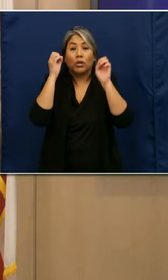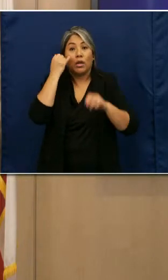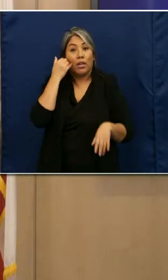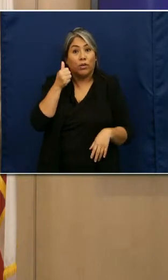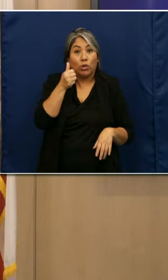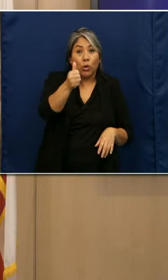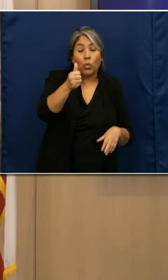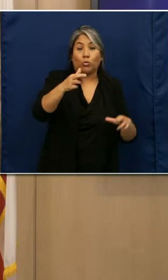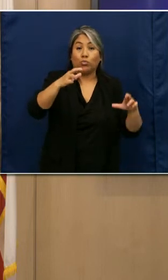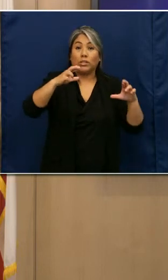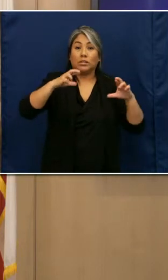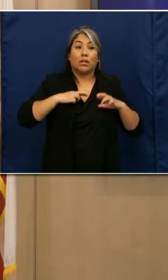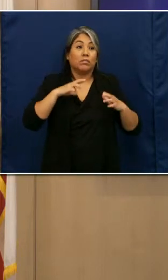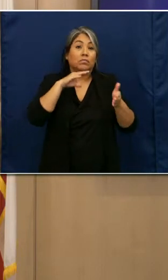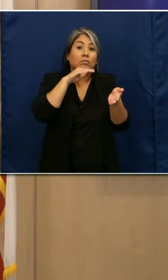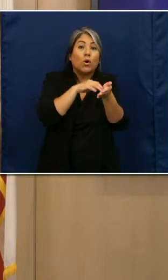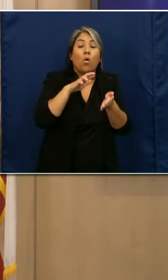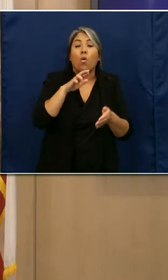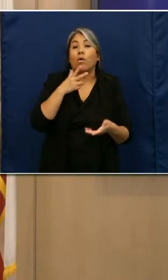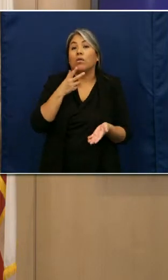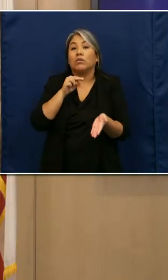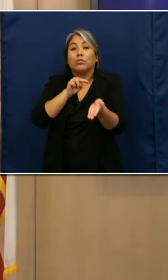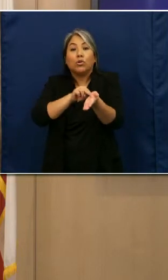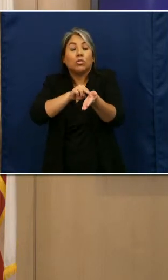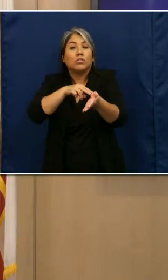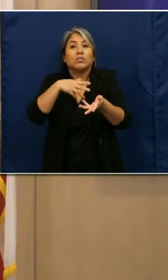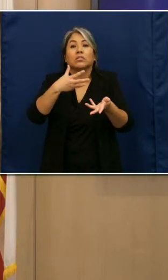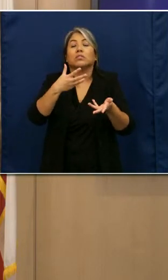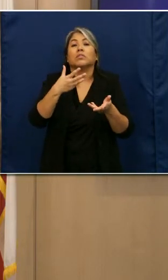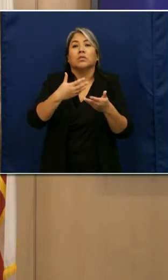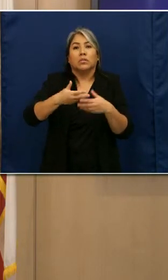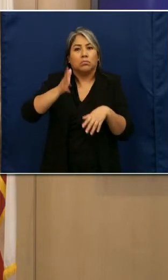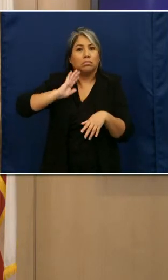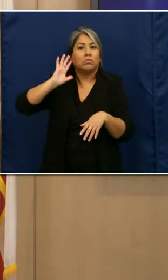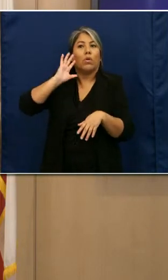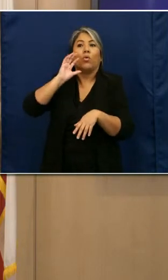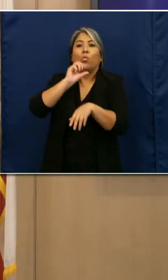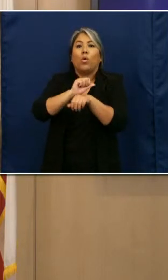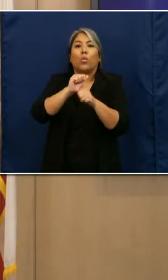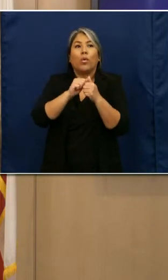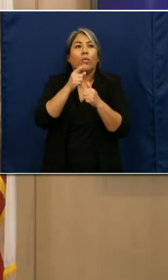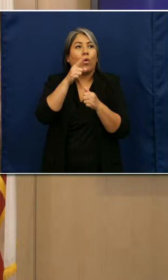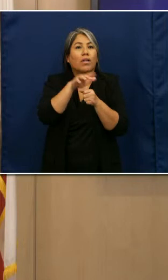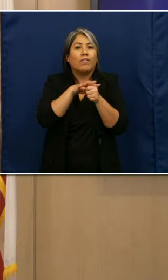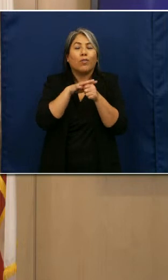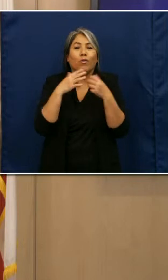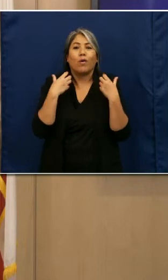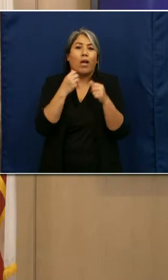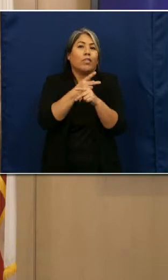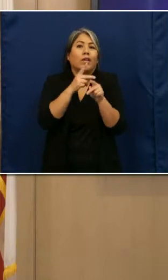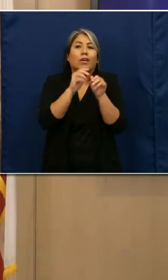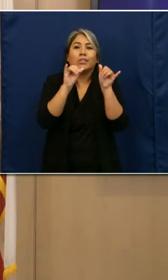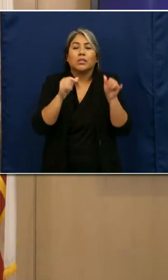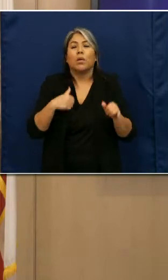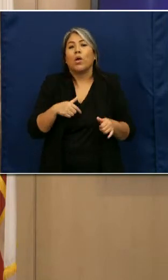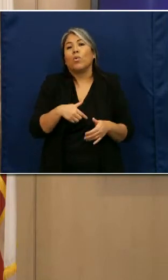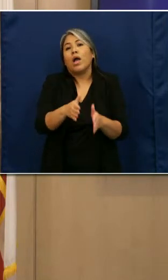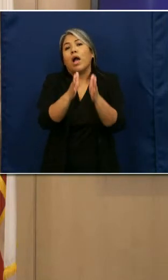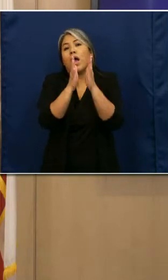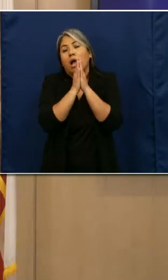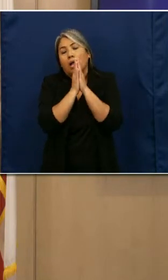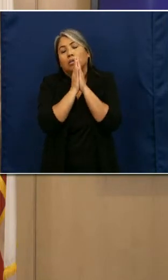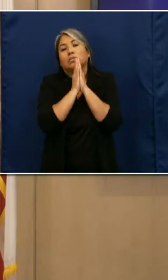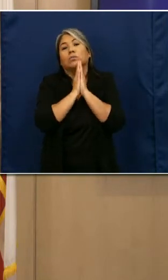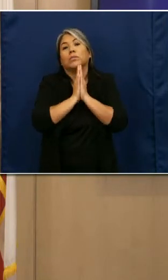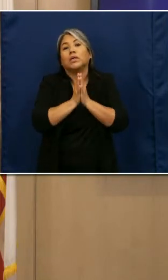are a retired physician or nurse and previously worked with one of the local healthcare systems, we would ask you to please